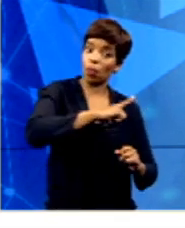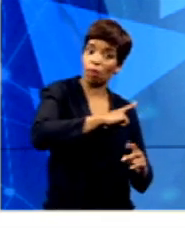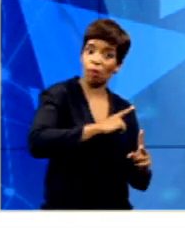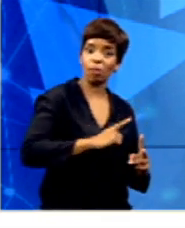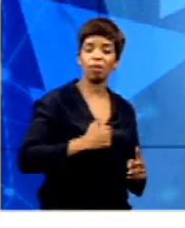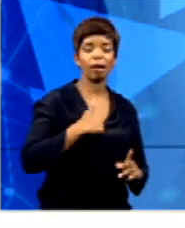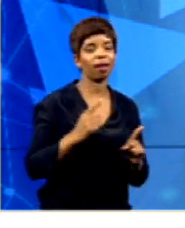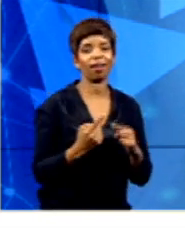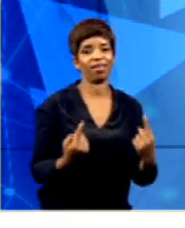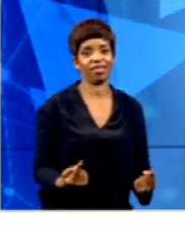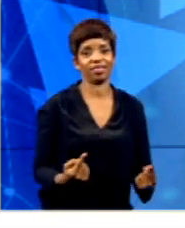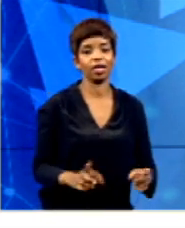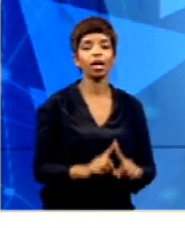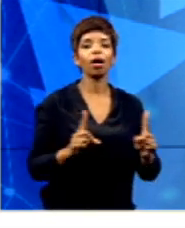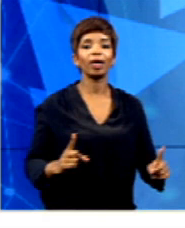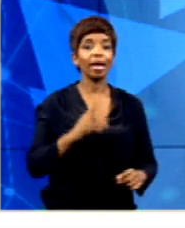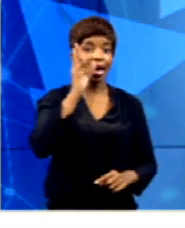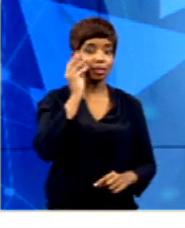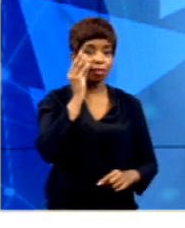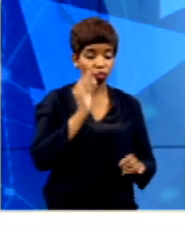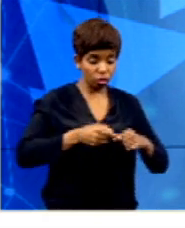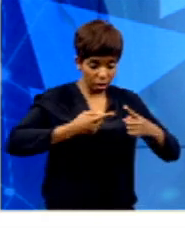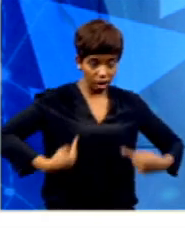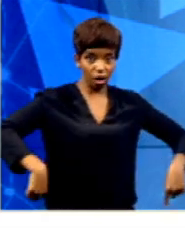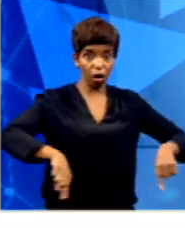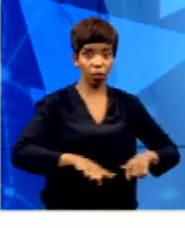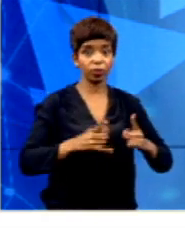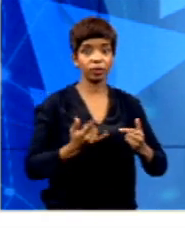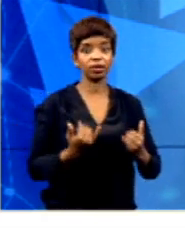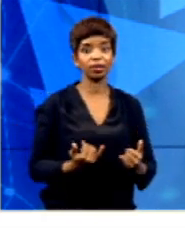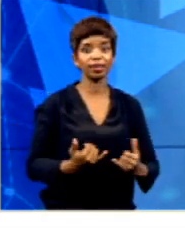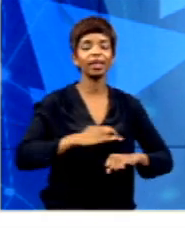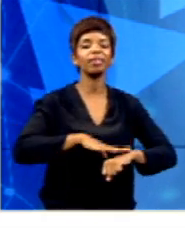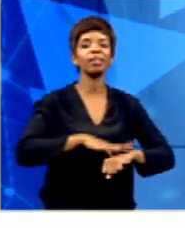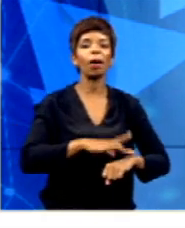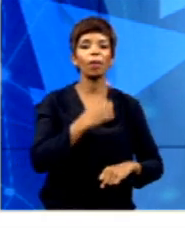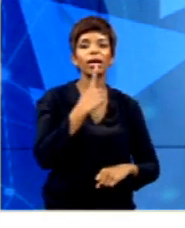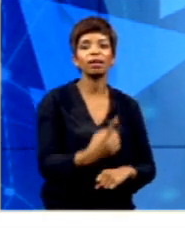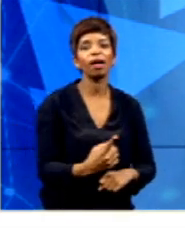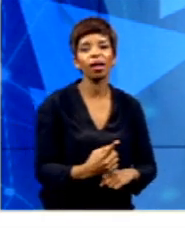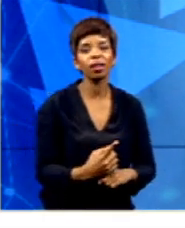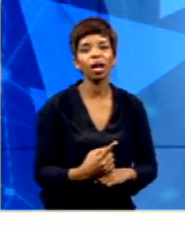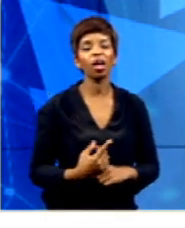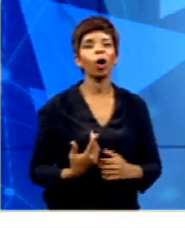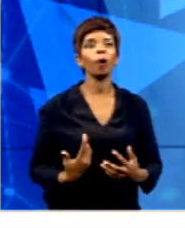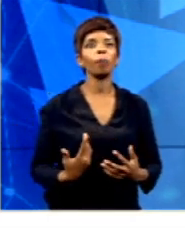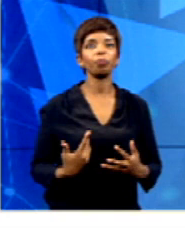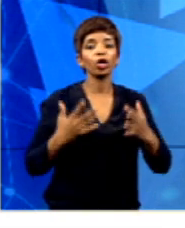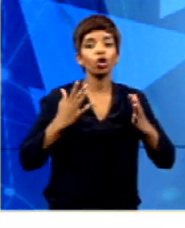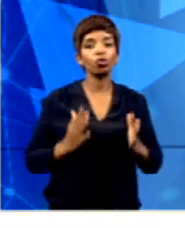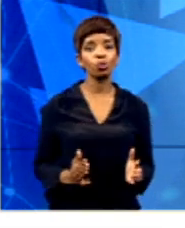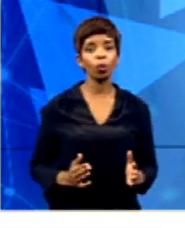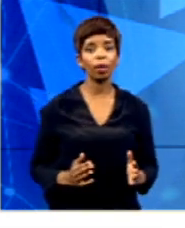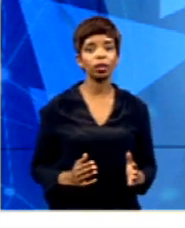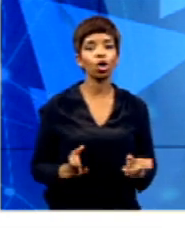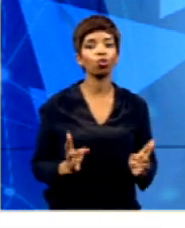what we're going through now is very uncertain times, and sometimes it's in a state of panic that consumers will